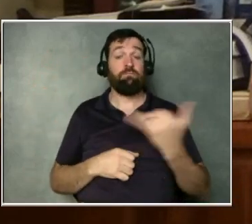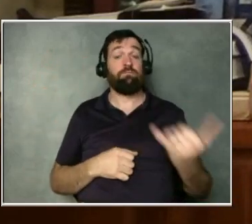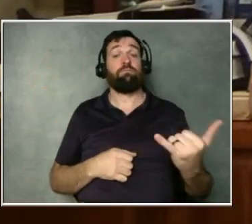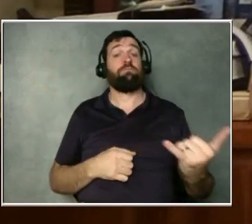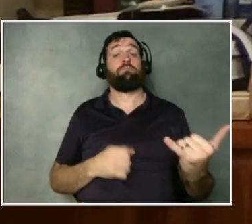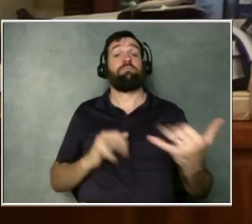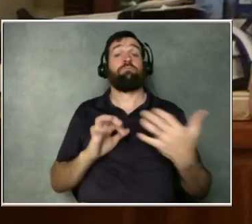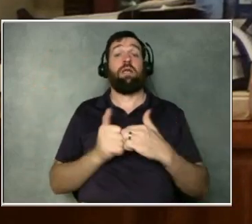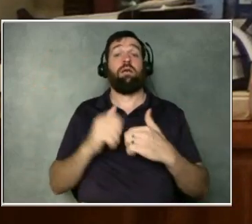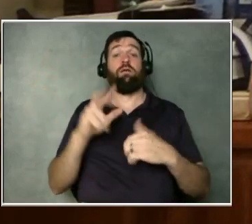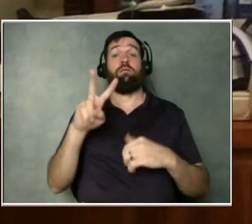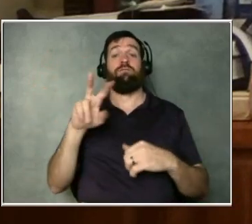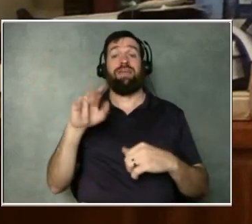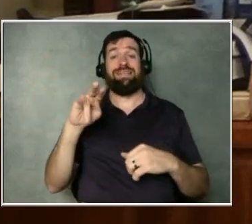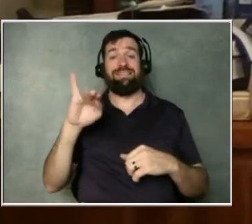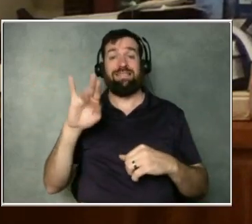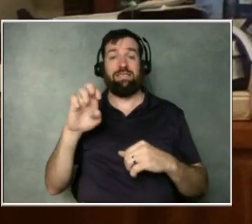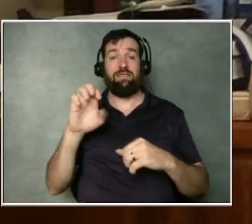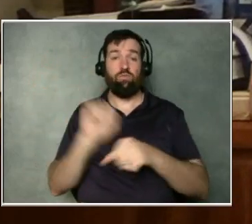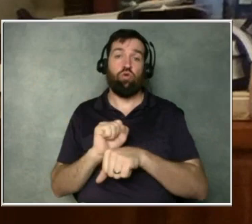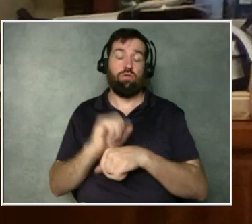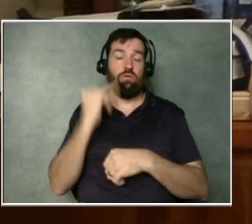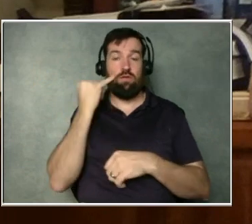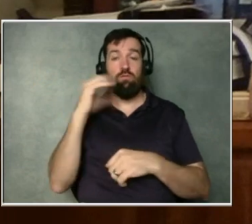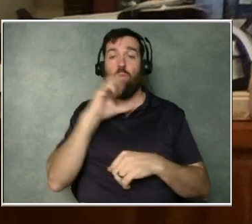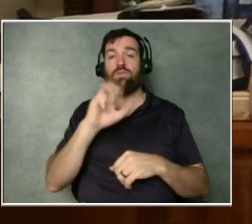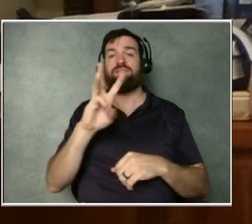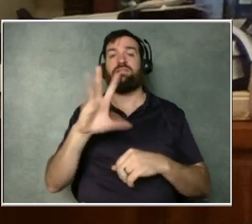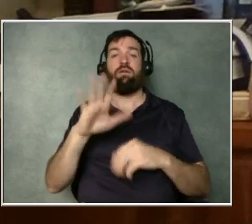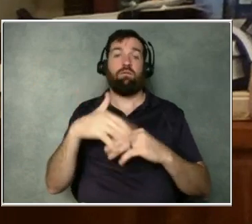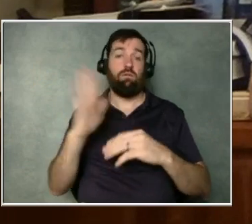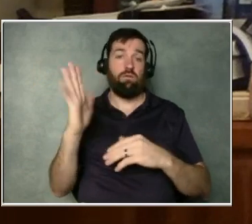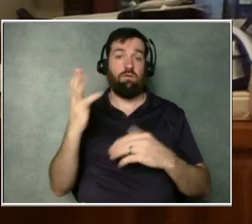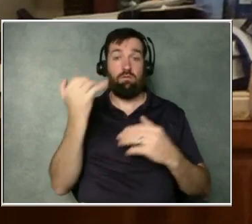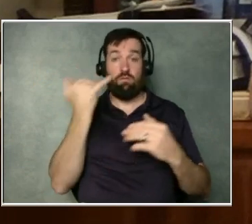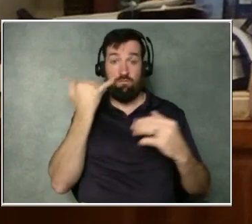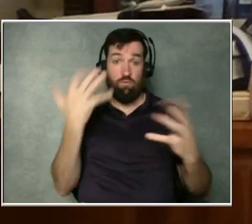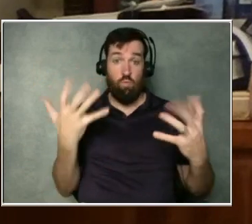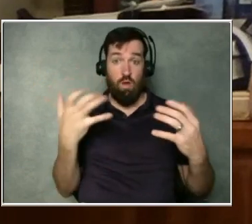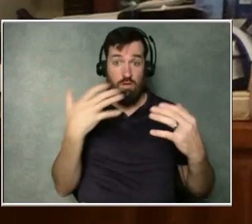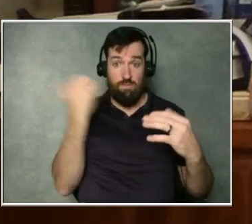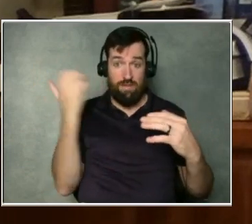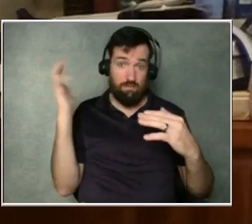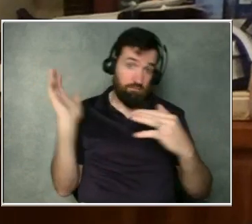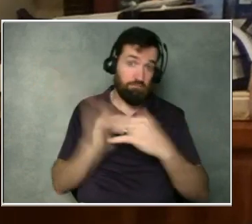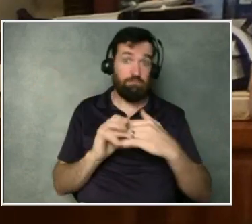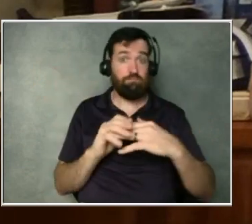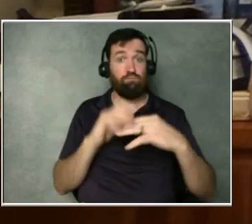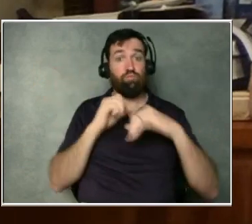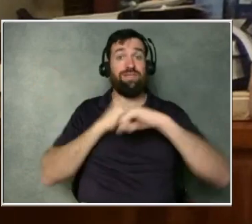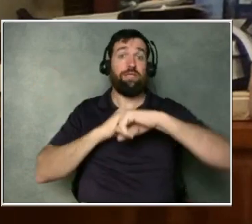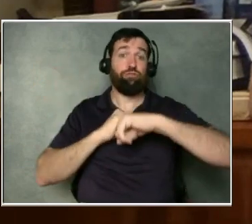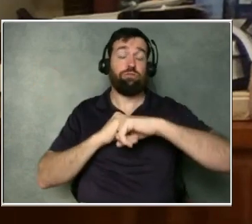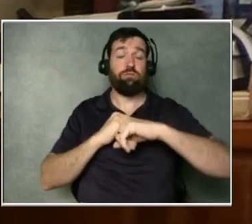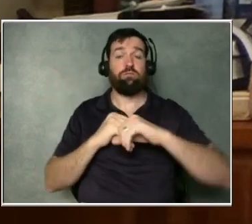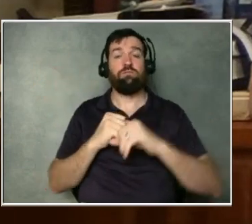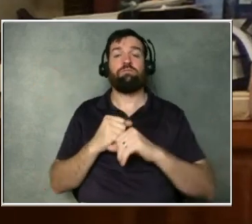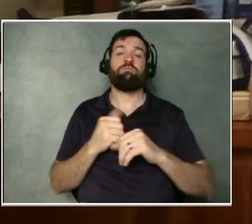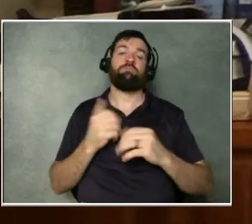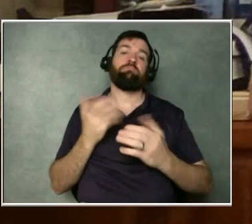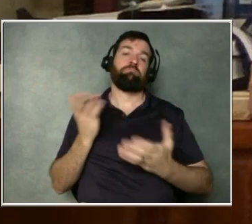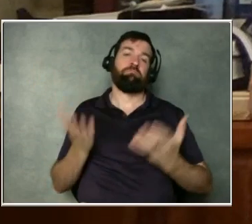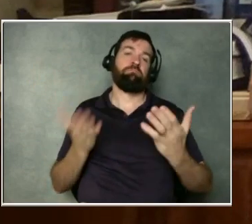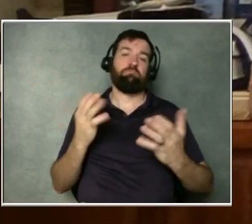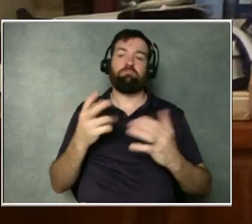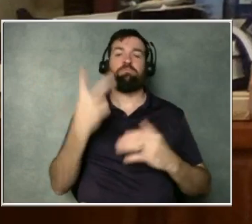these vaccines work, if you're over 65, if you want optimal protection, we'll probably be taking